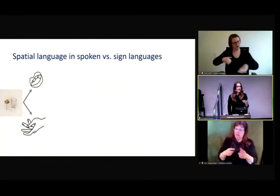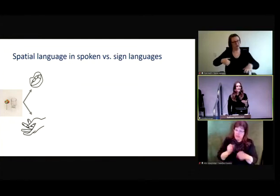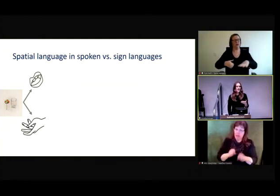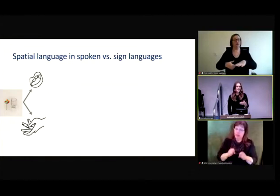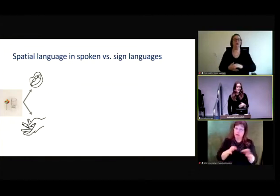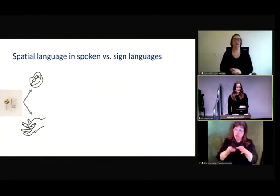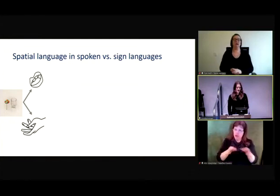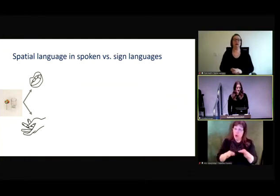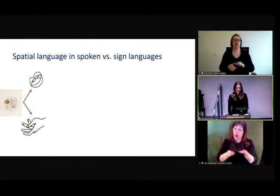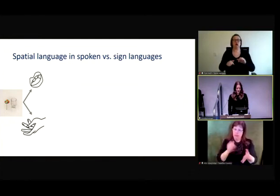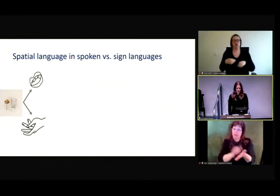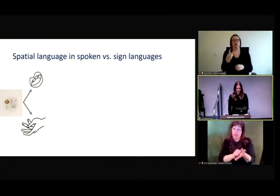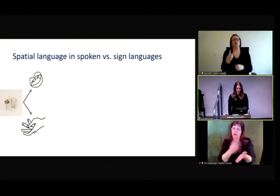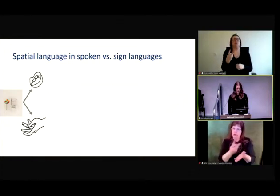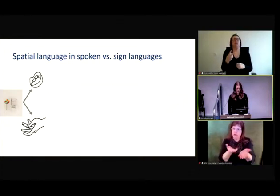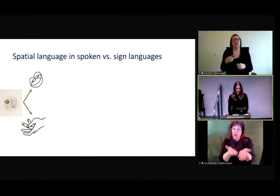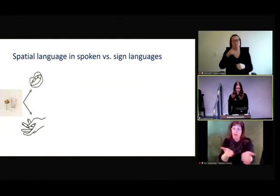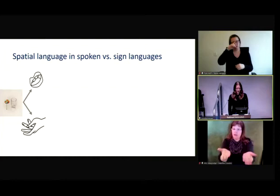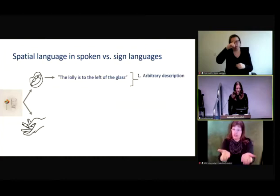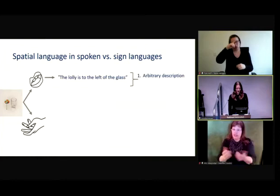want to highlight two main differences.